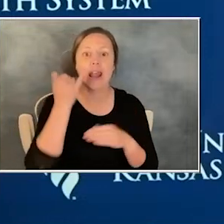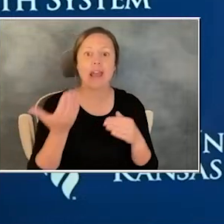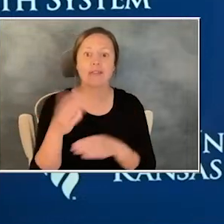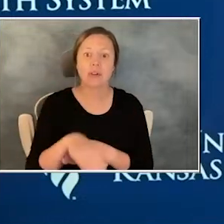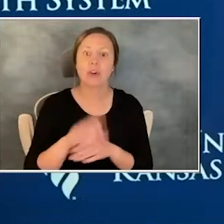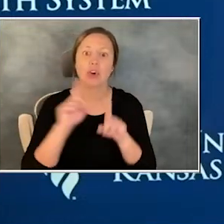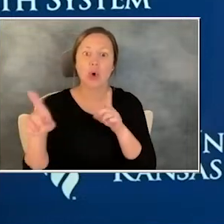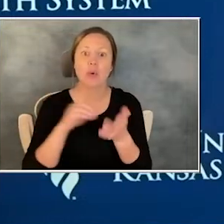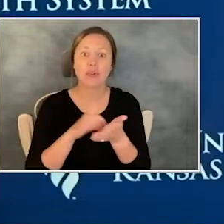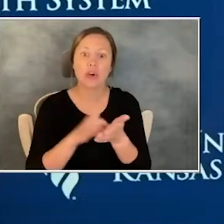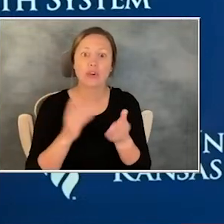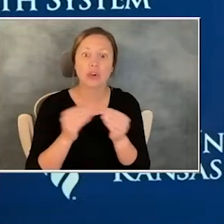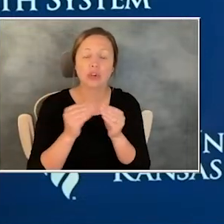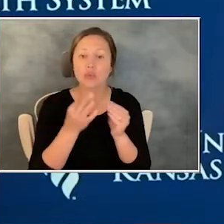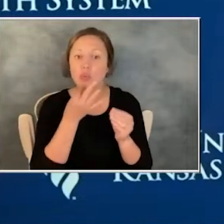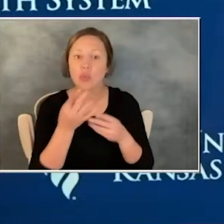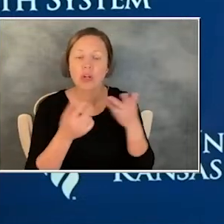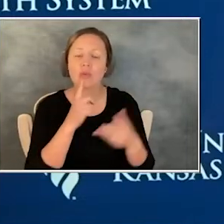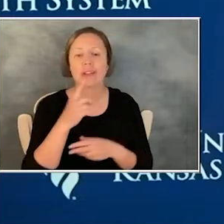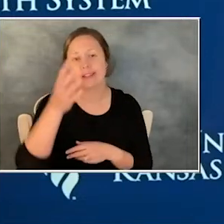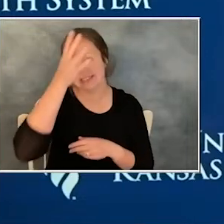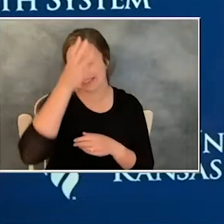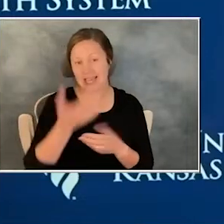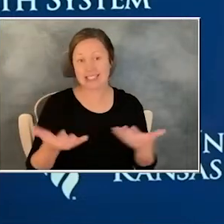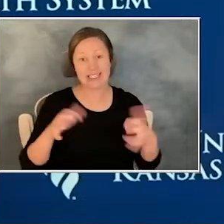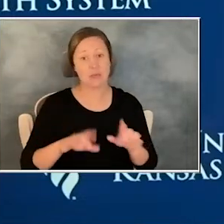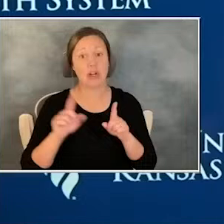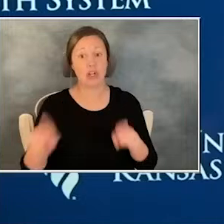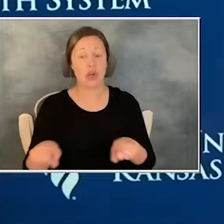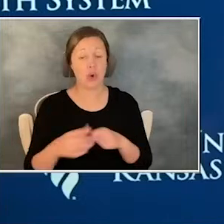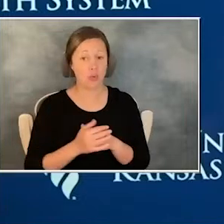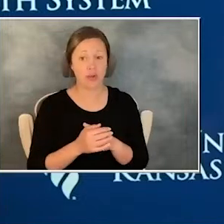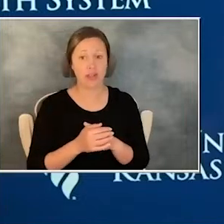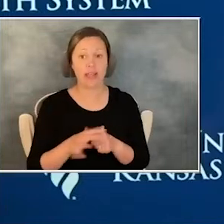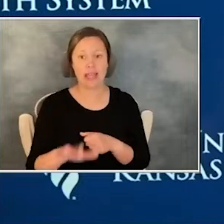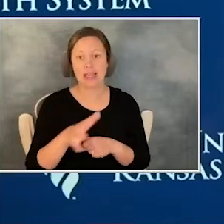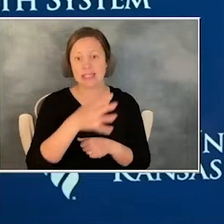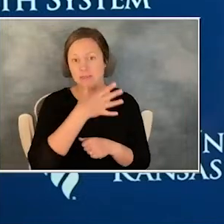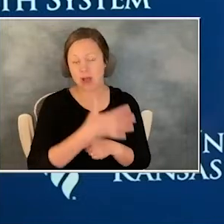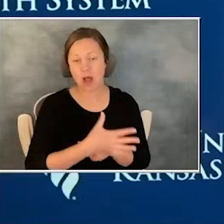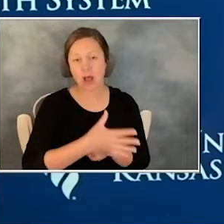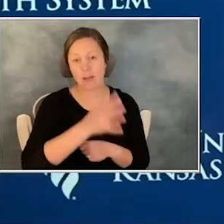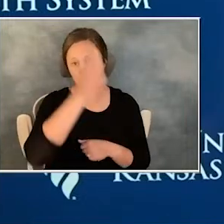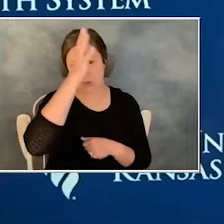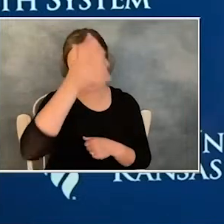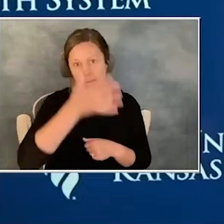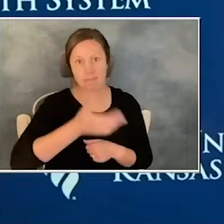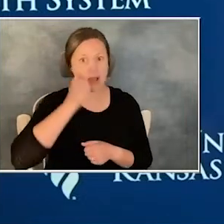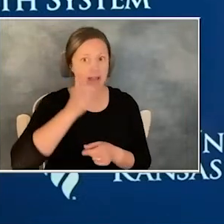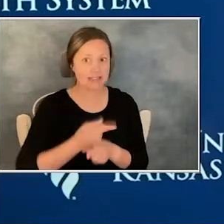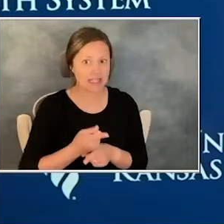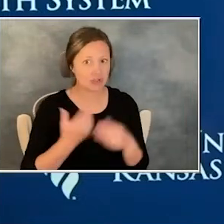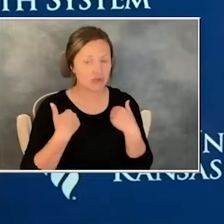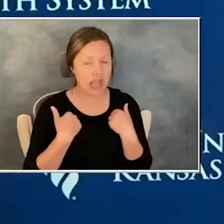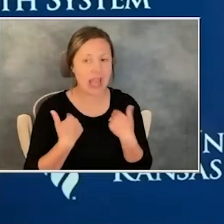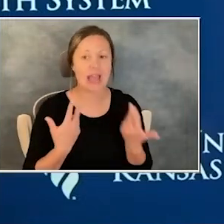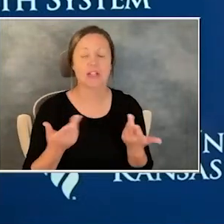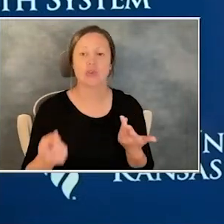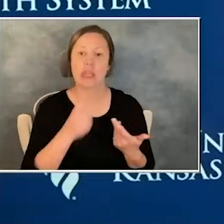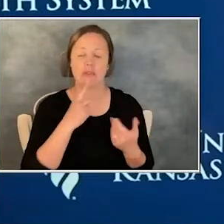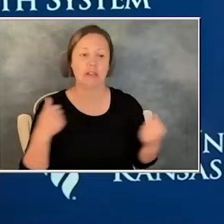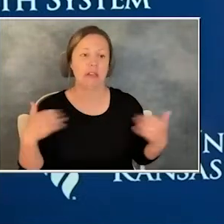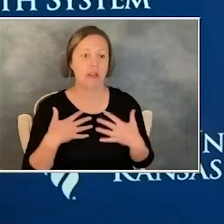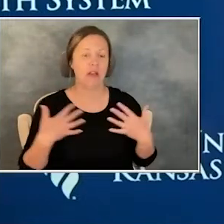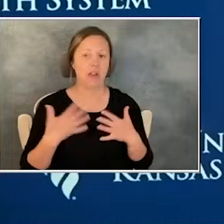doctor because it runs in our family. His mom had it, his sister had it, his grandpa had it, and so he would have these panic attacks, and he'd make excuses, and